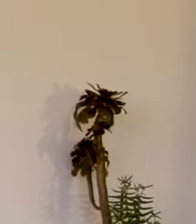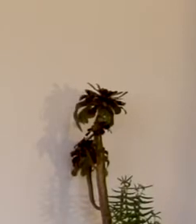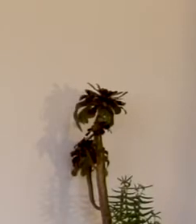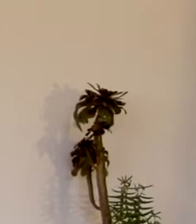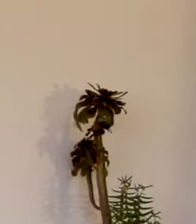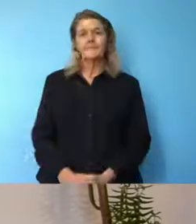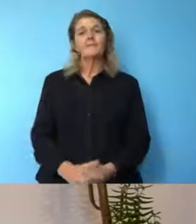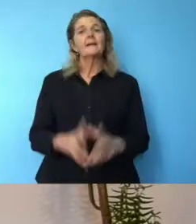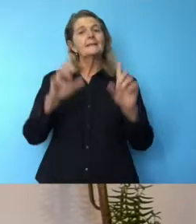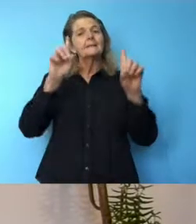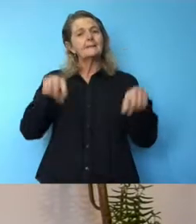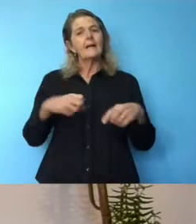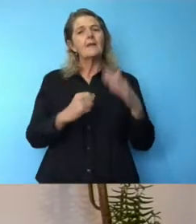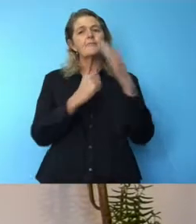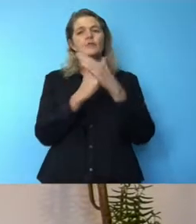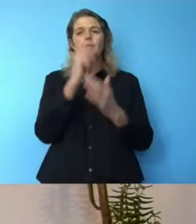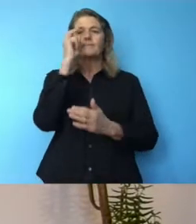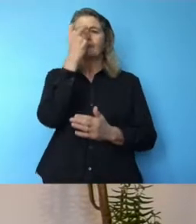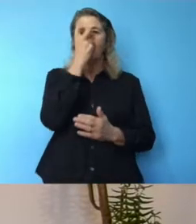up there for our dark.